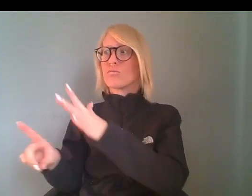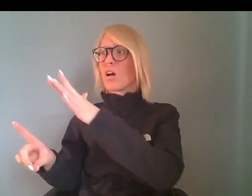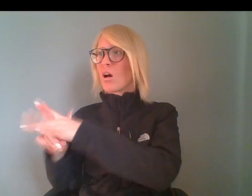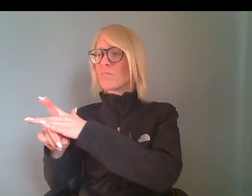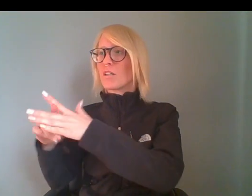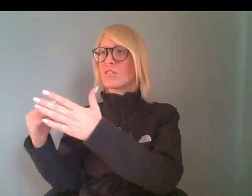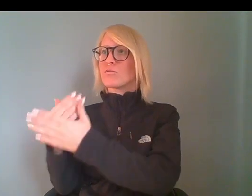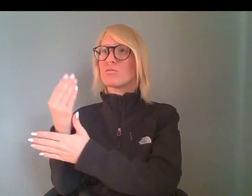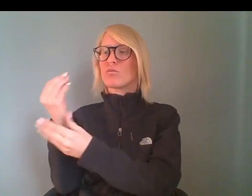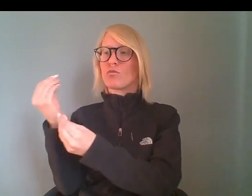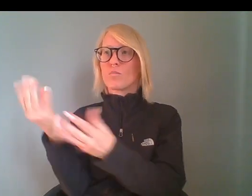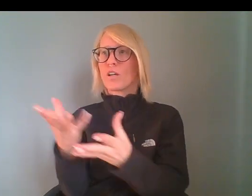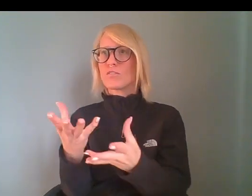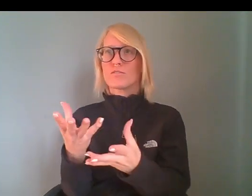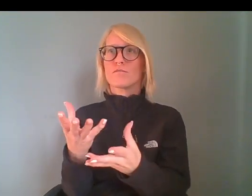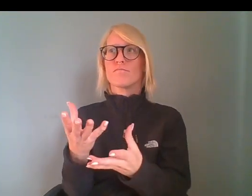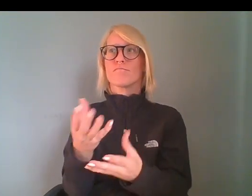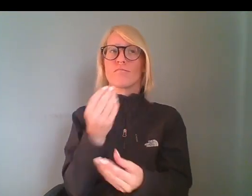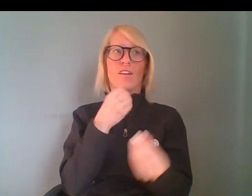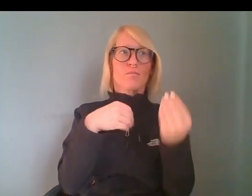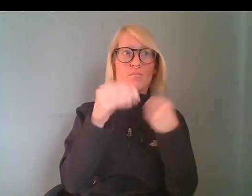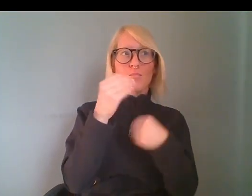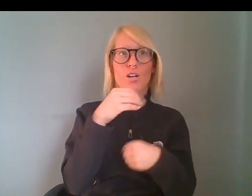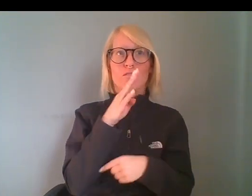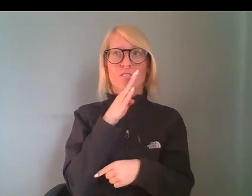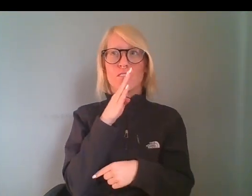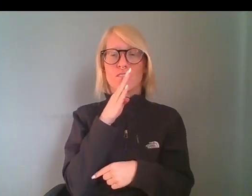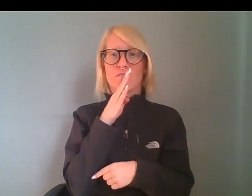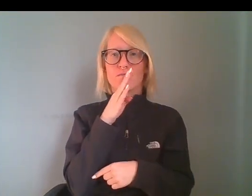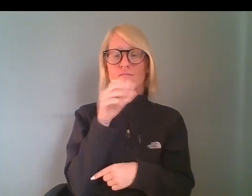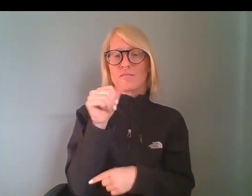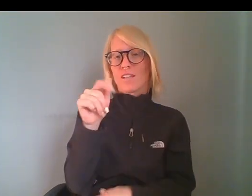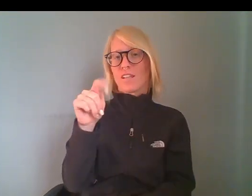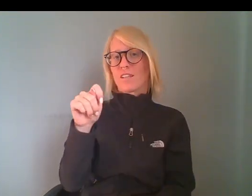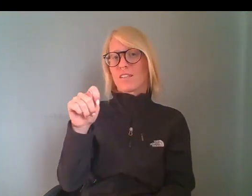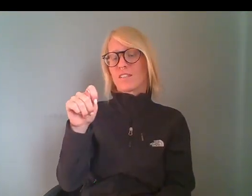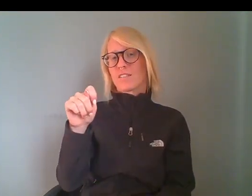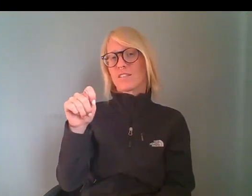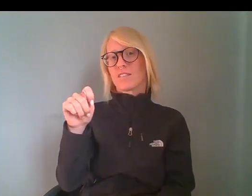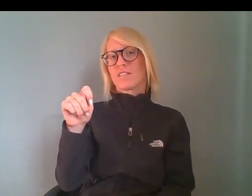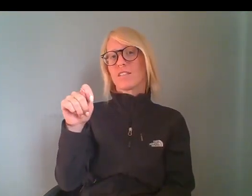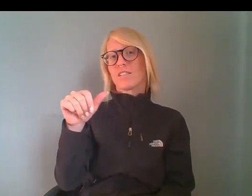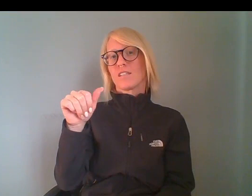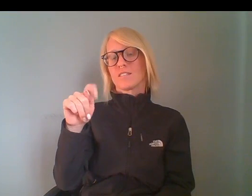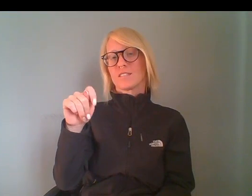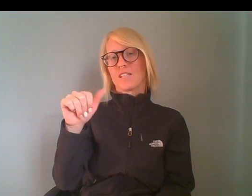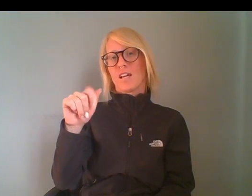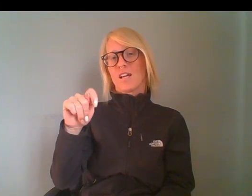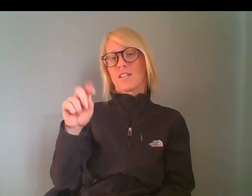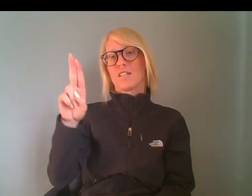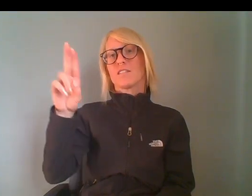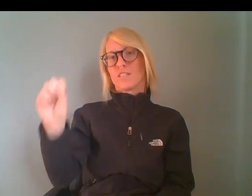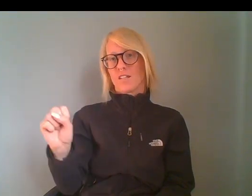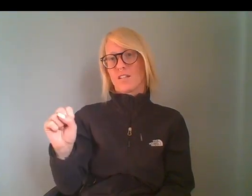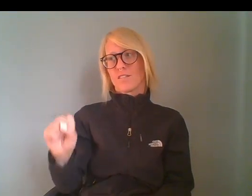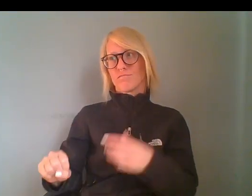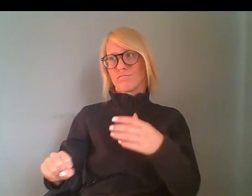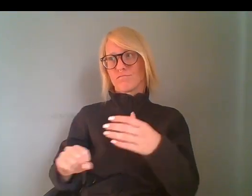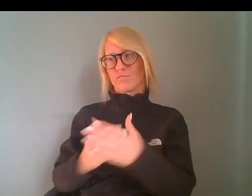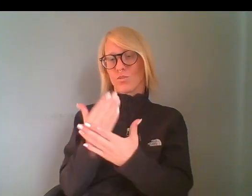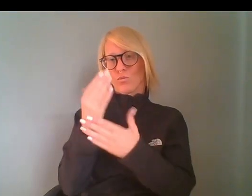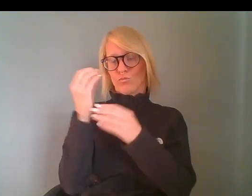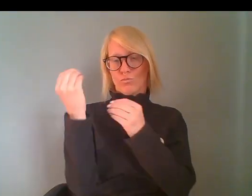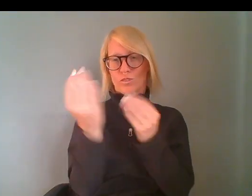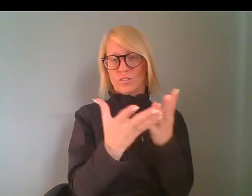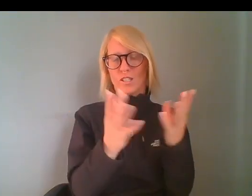ate for breakfast, your status updates or whatever that you, and then you connect with friends online. So it's about connecting with